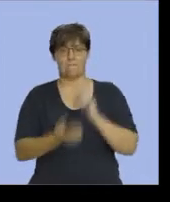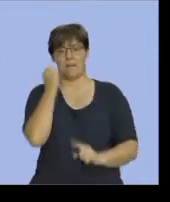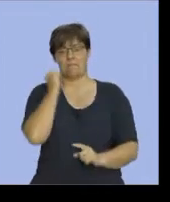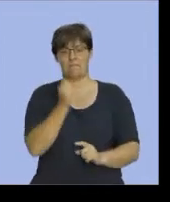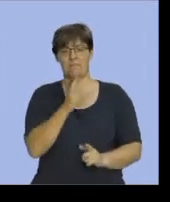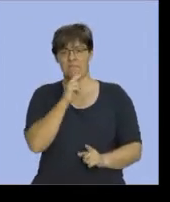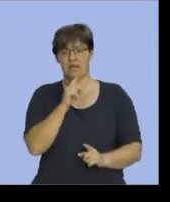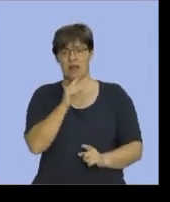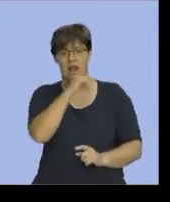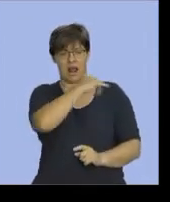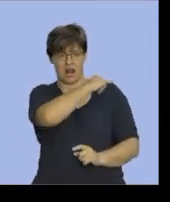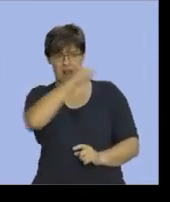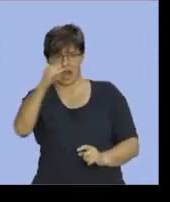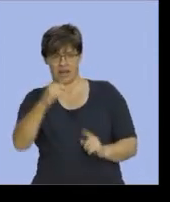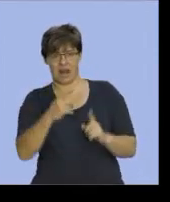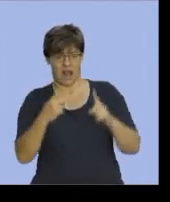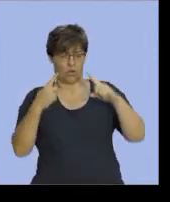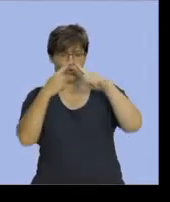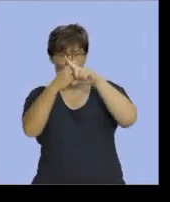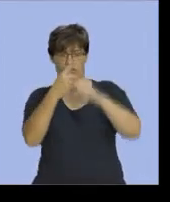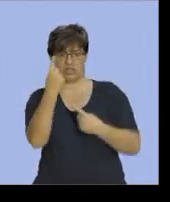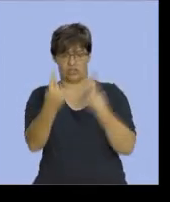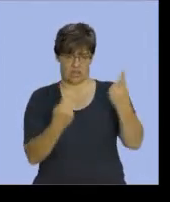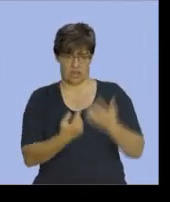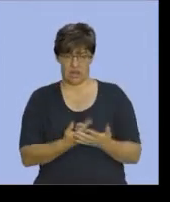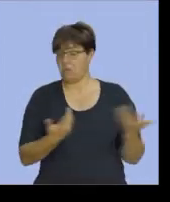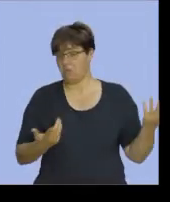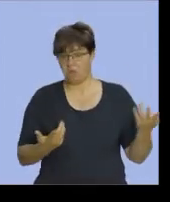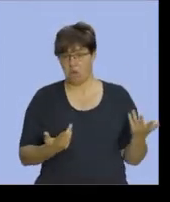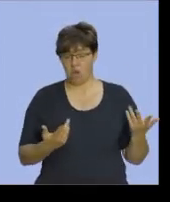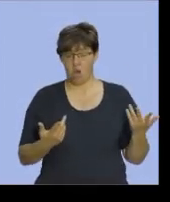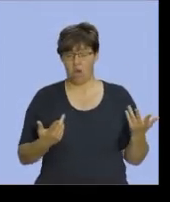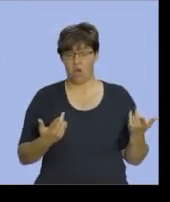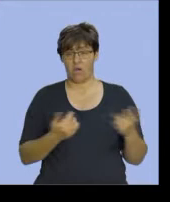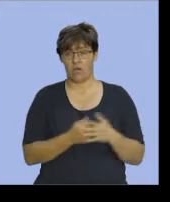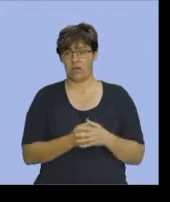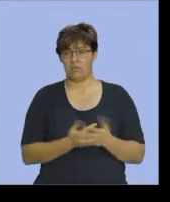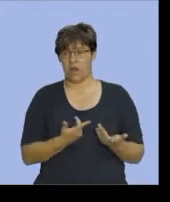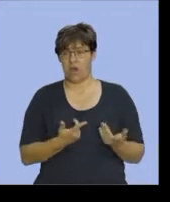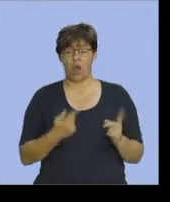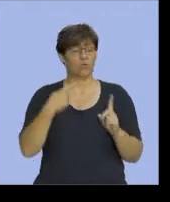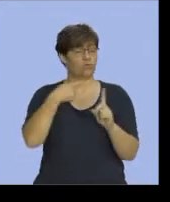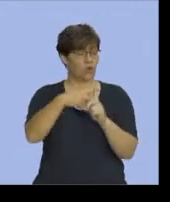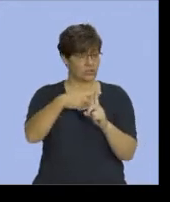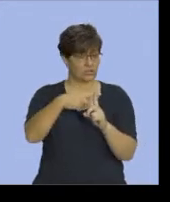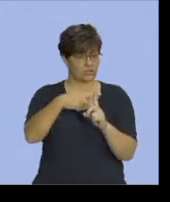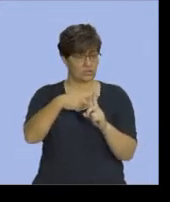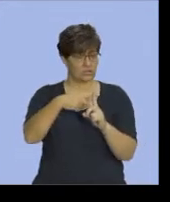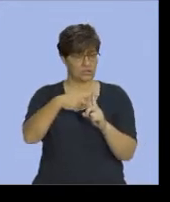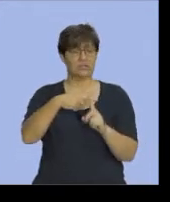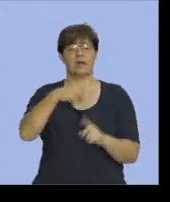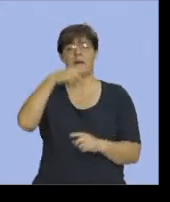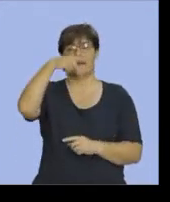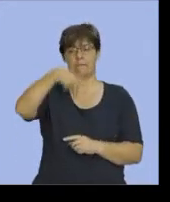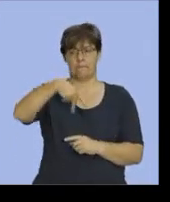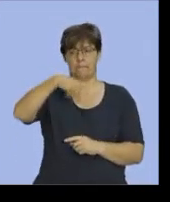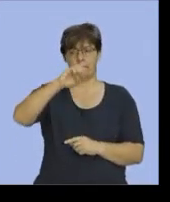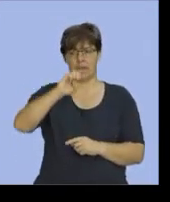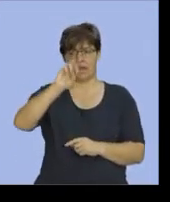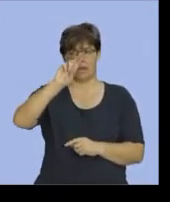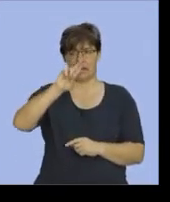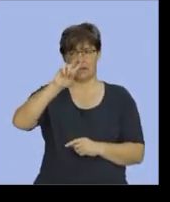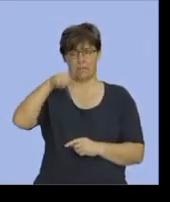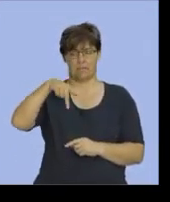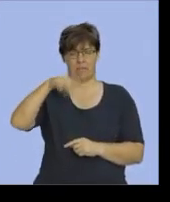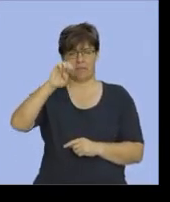be two lines that are crossing each other. Where they're crossing each other, it is normally a perpendicular to